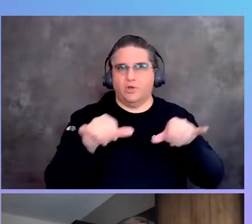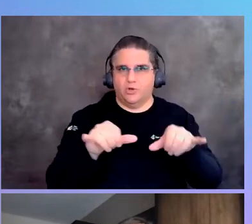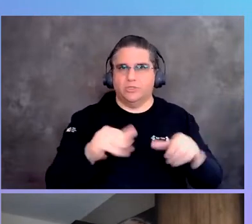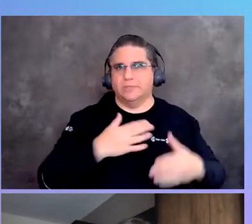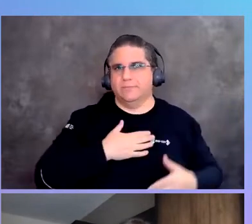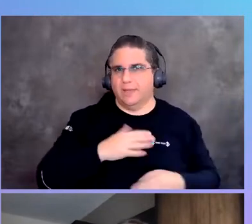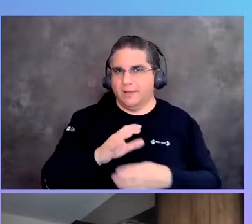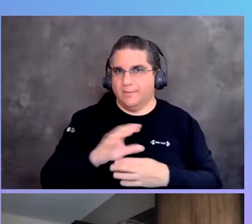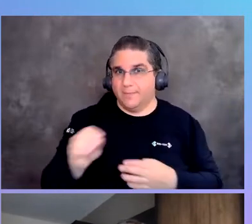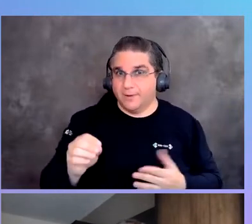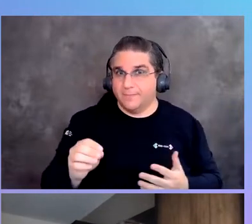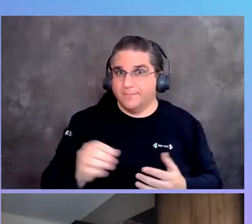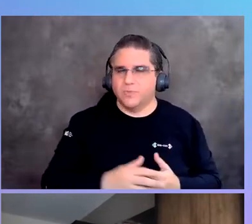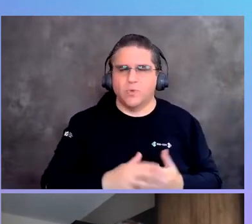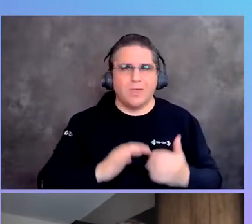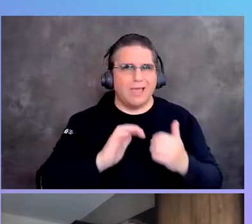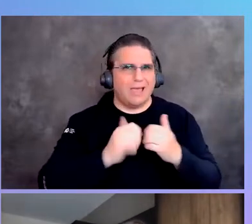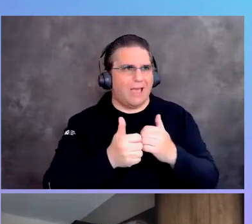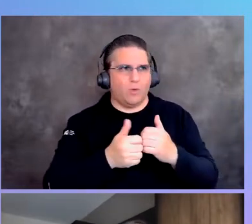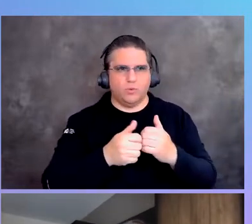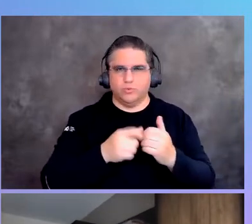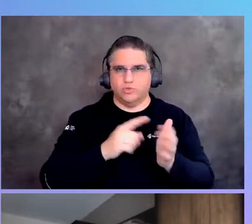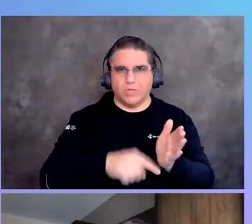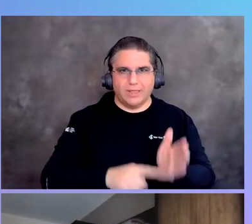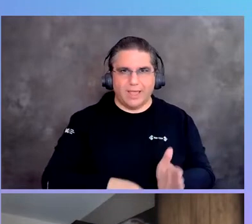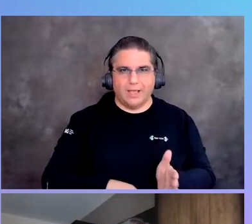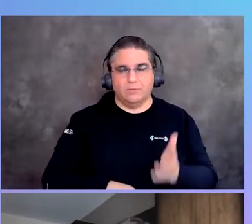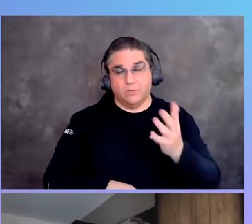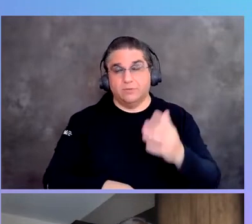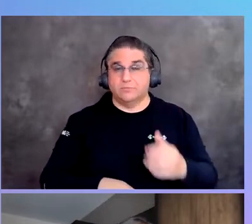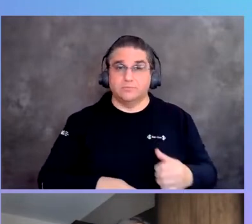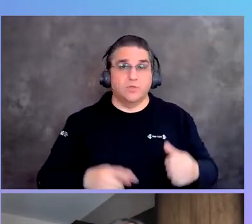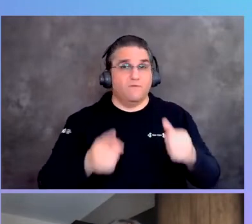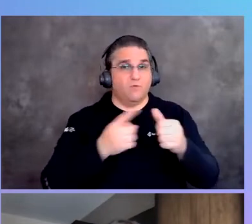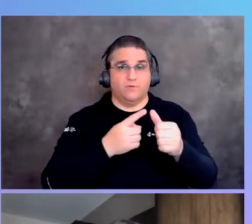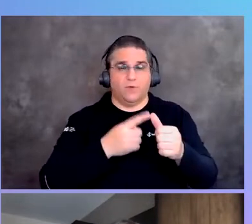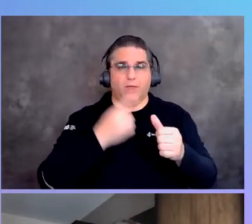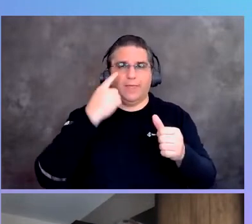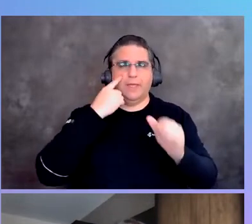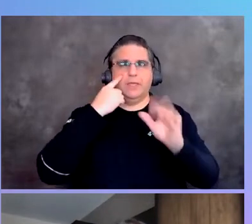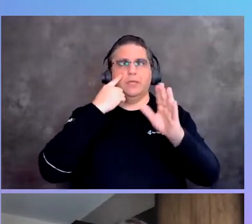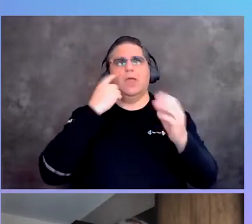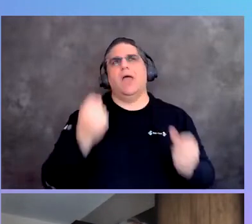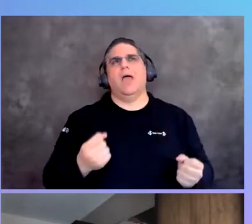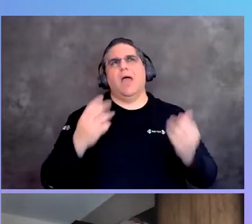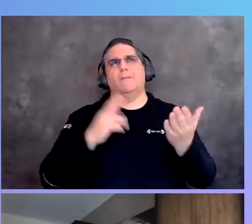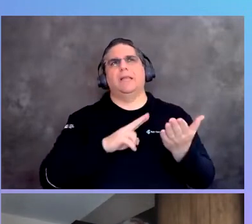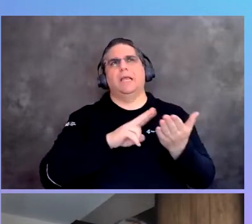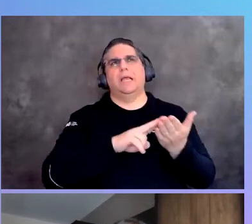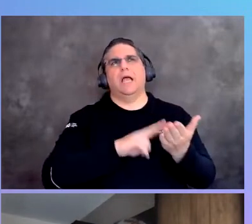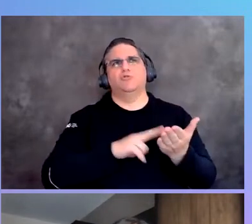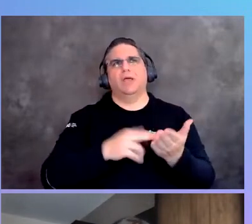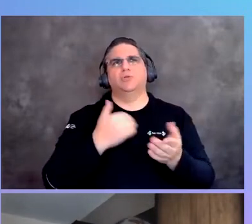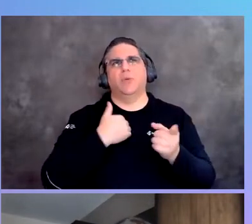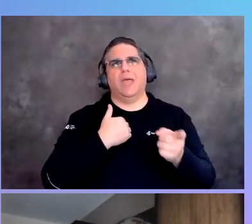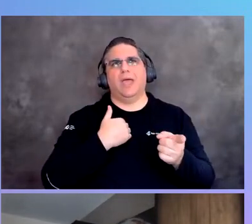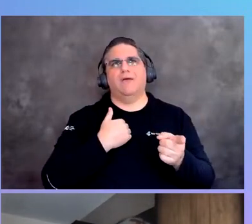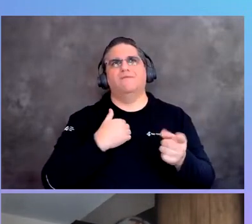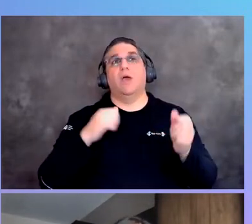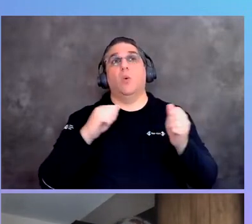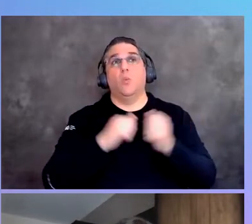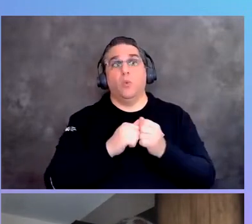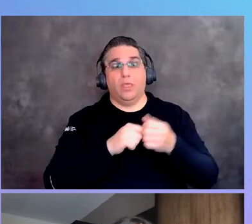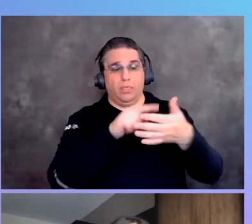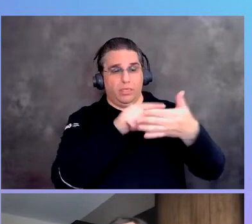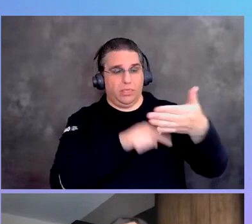doing that is to think about, 1, how many contracts do we have which have accessibility clauses in